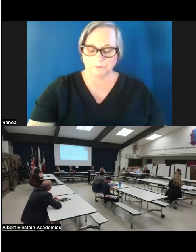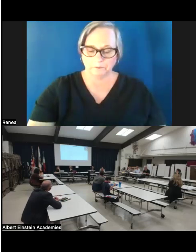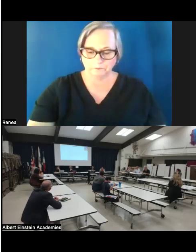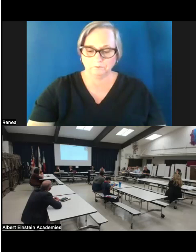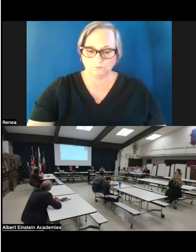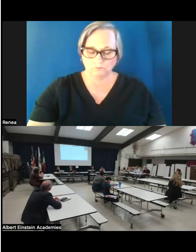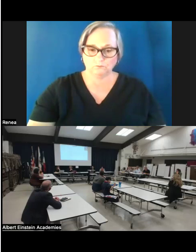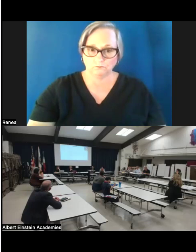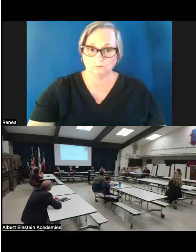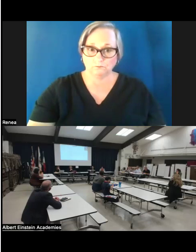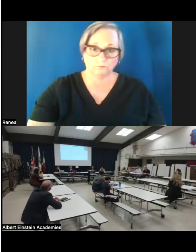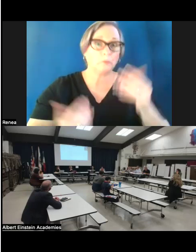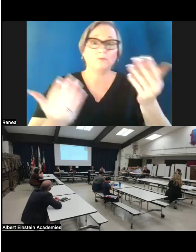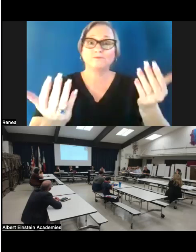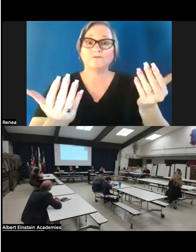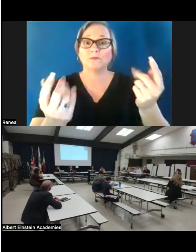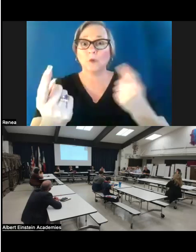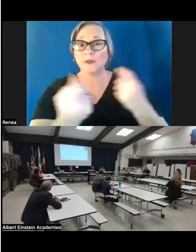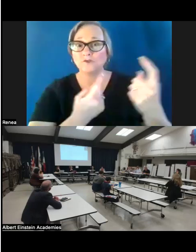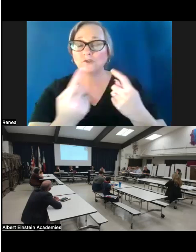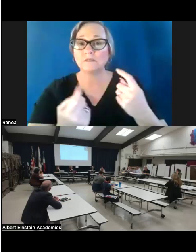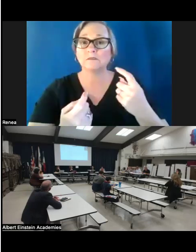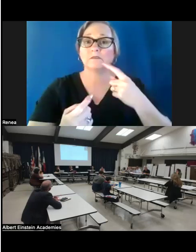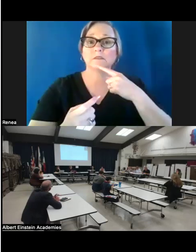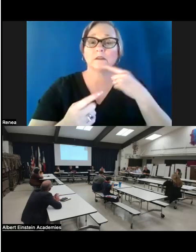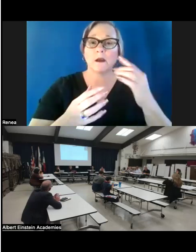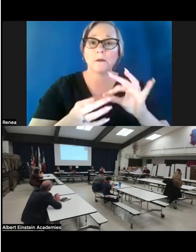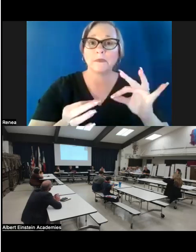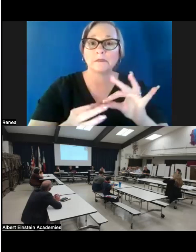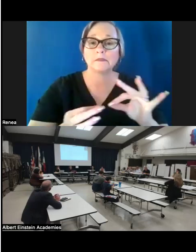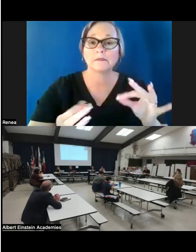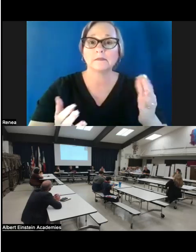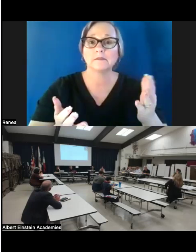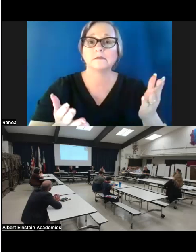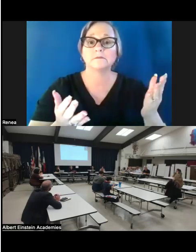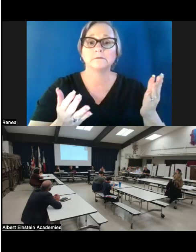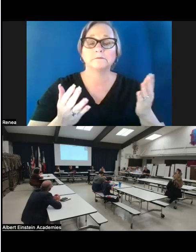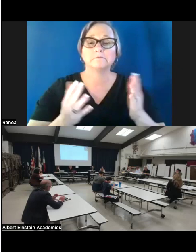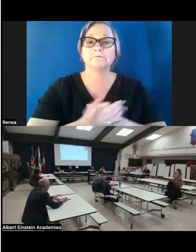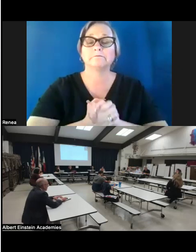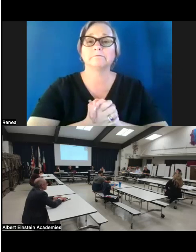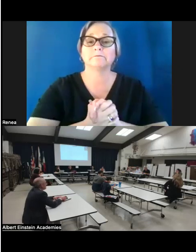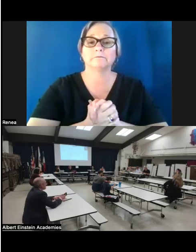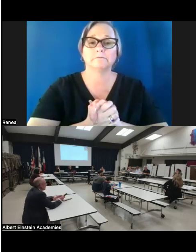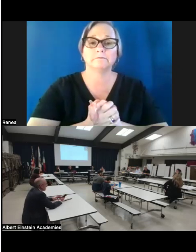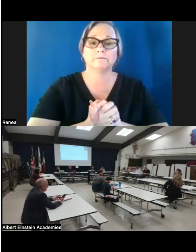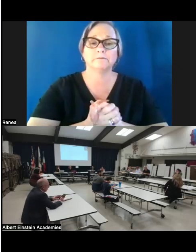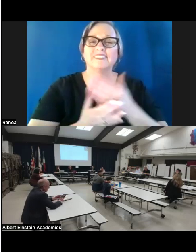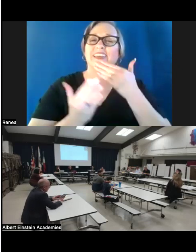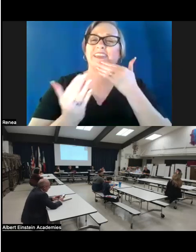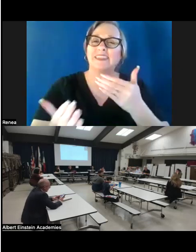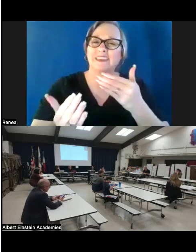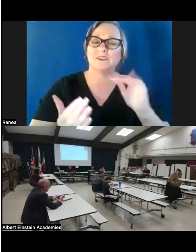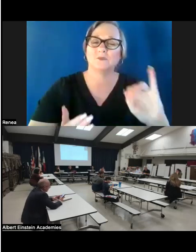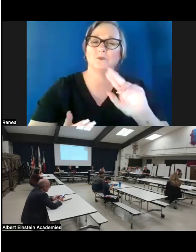Any further questions, comments, or it is a ways away? Thank you, Julia, for that kind